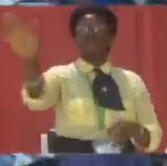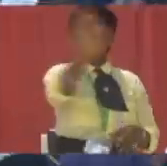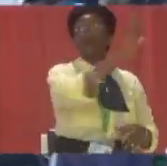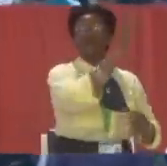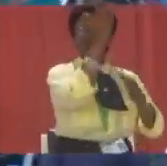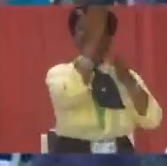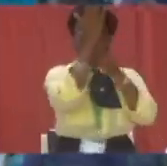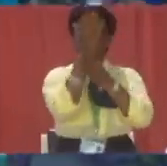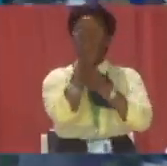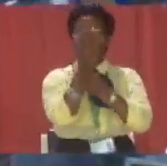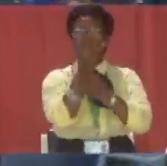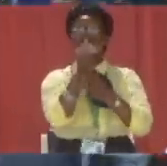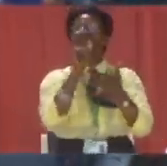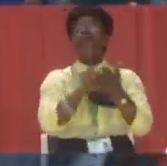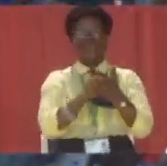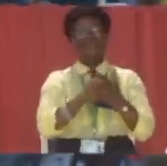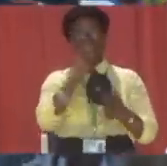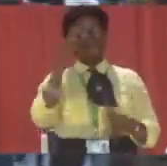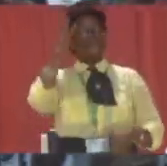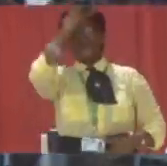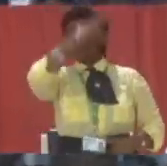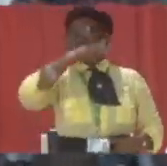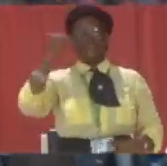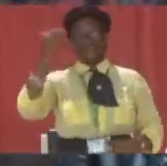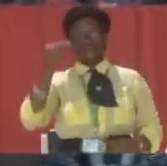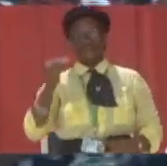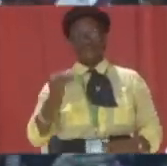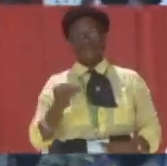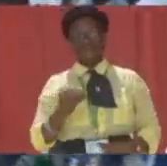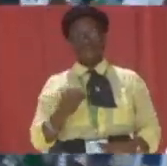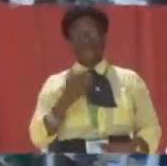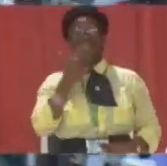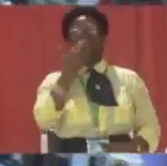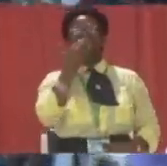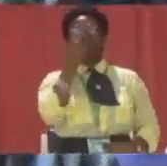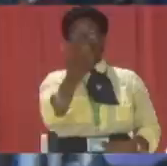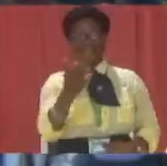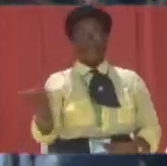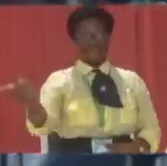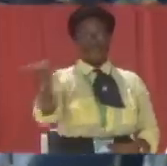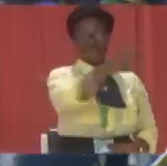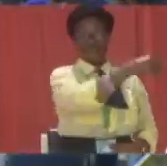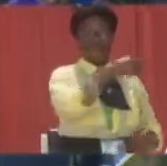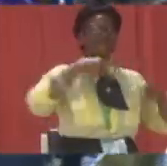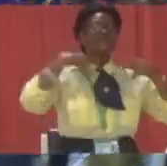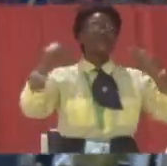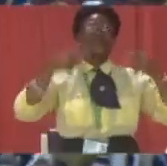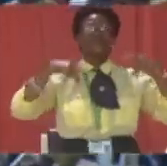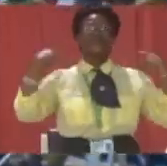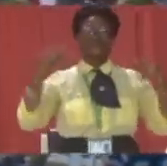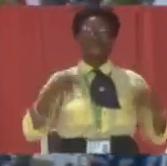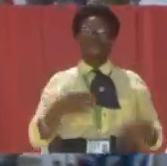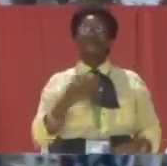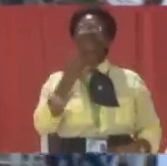Oh, that's beautiful. Thank you, pastors. Thank you very much.